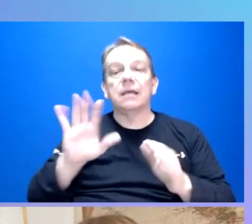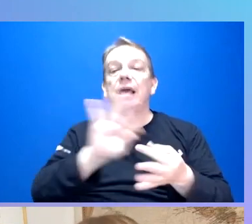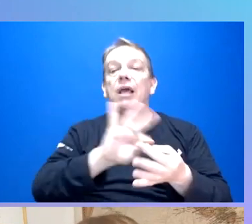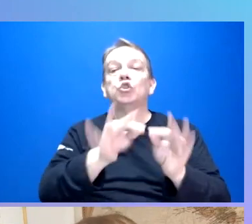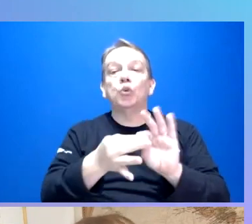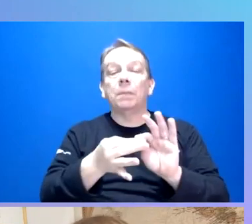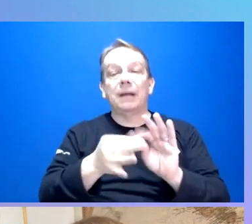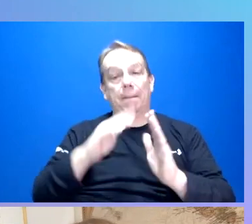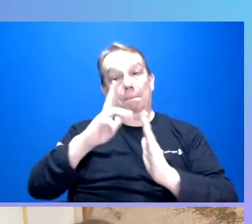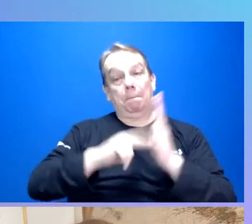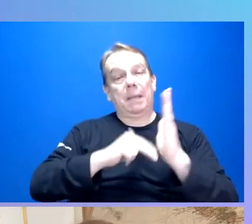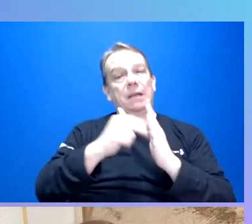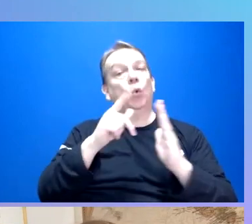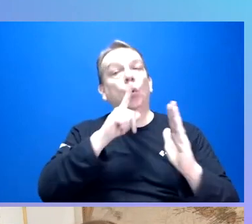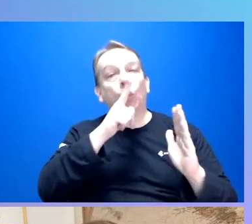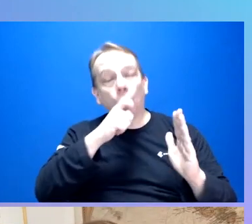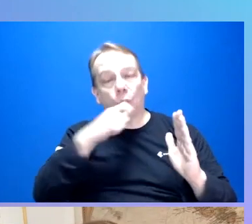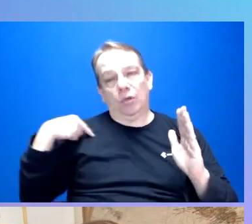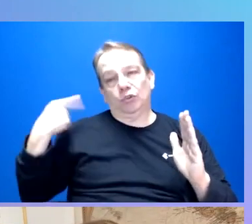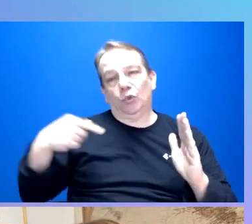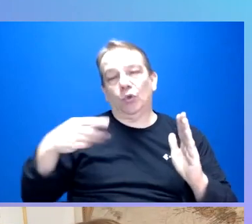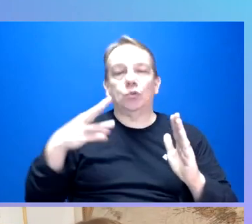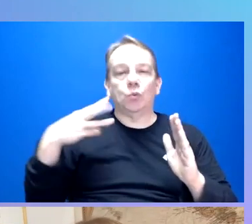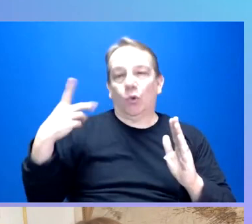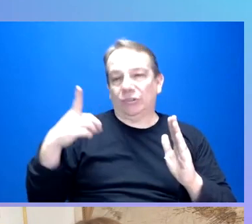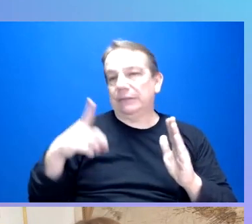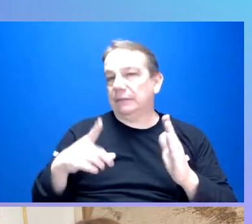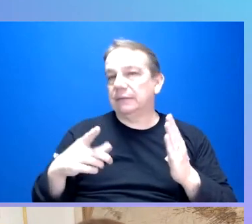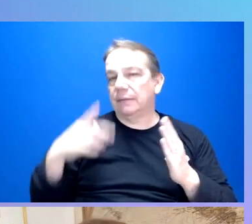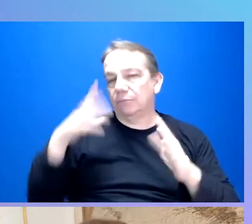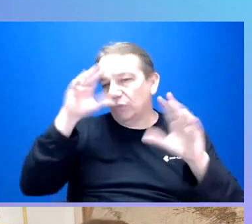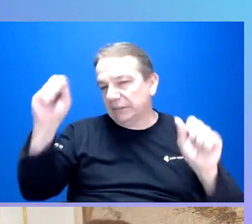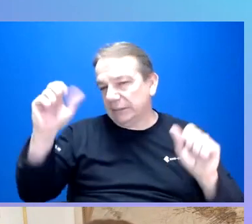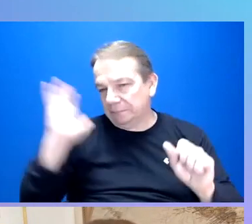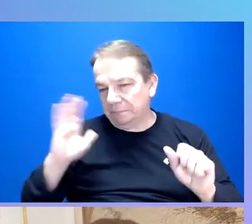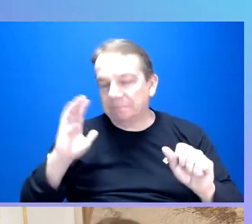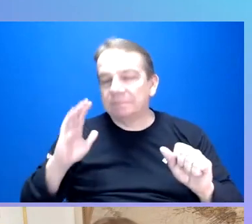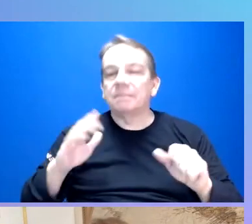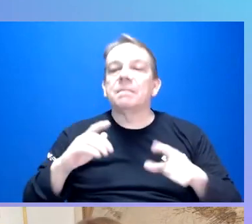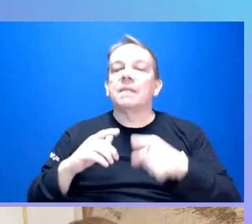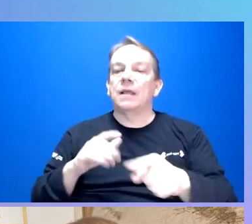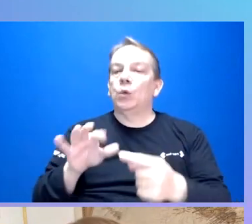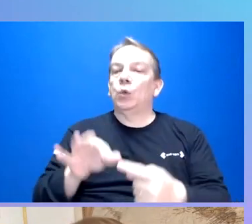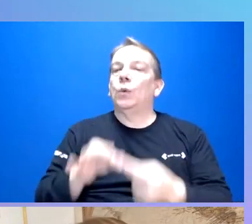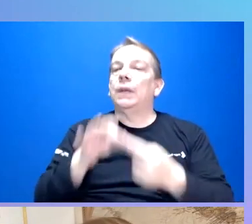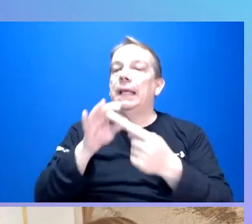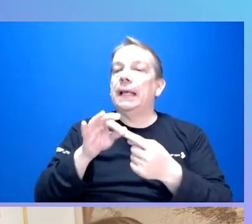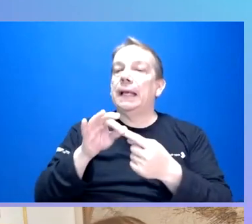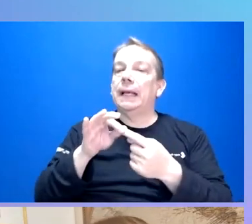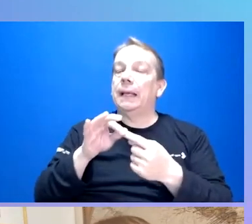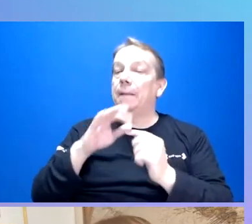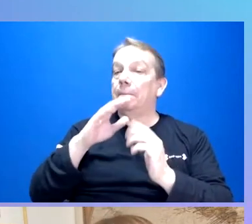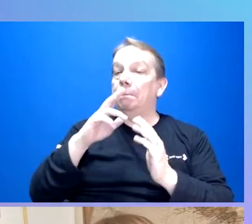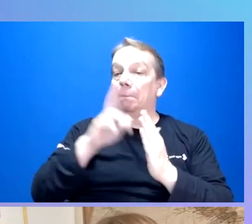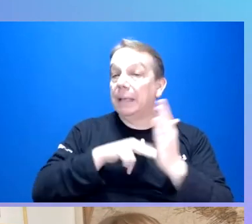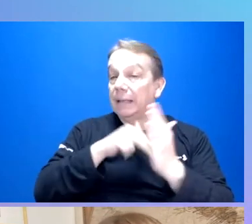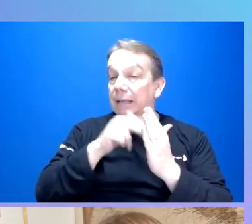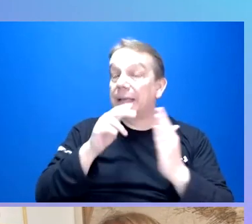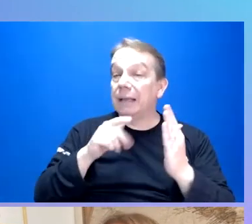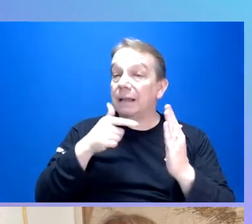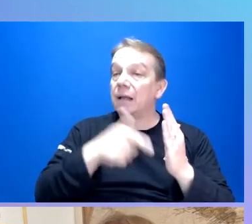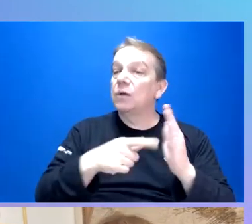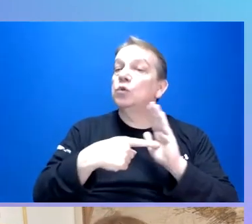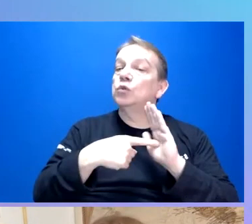George Washington from McCulloch Hall Historical Museum. This painting was unique because typically portraits of George Washington showed